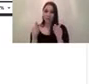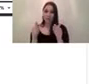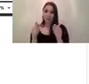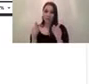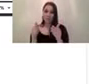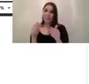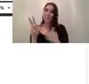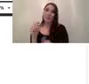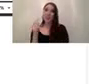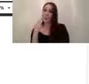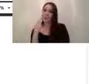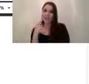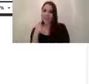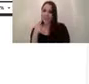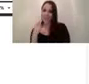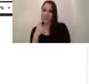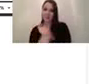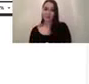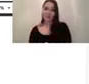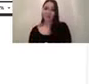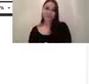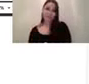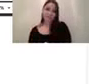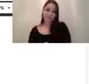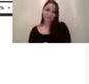so easy. So this is